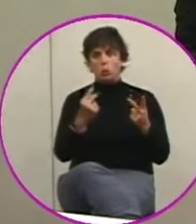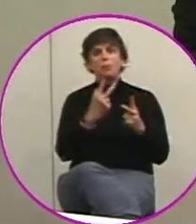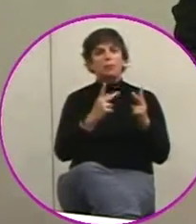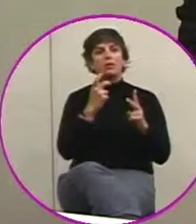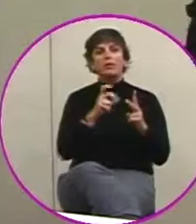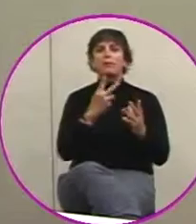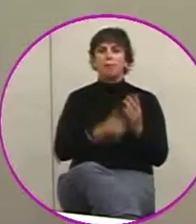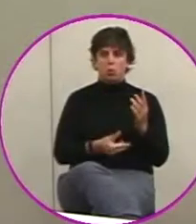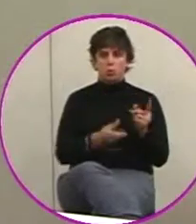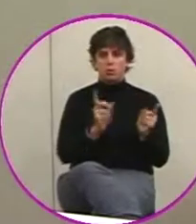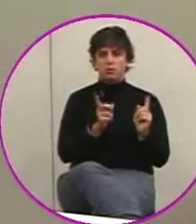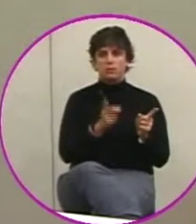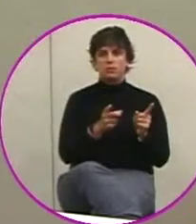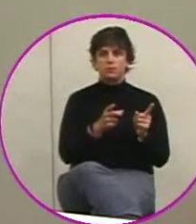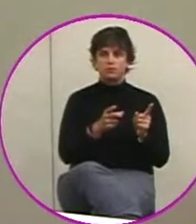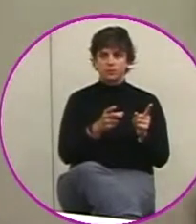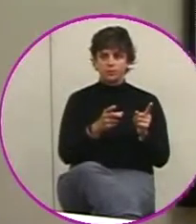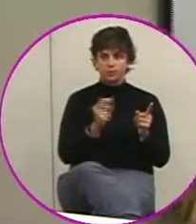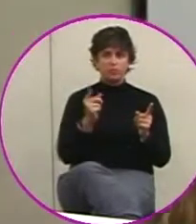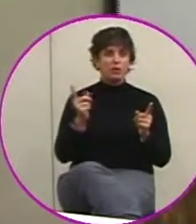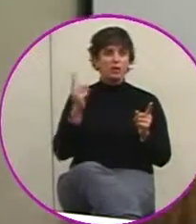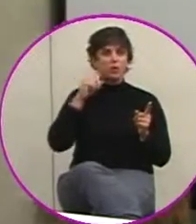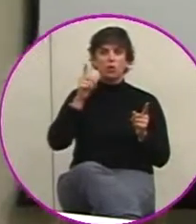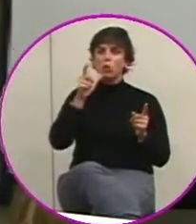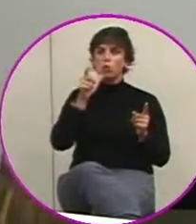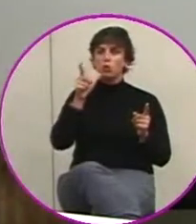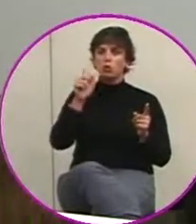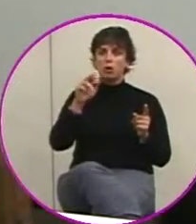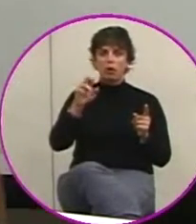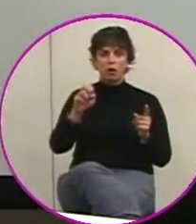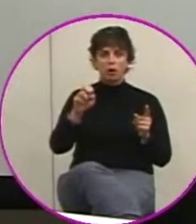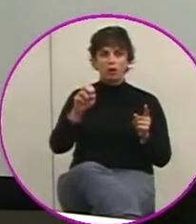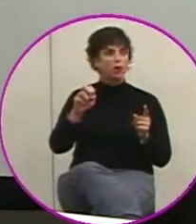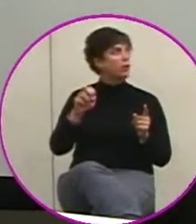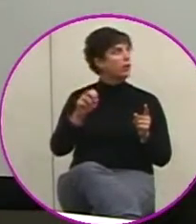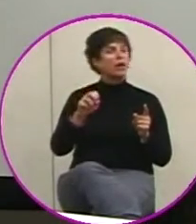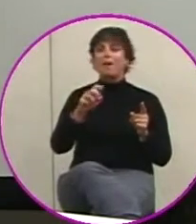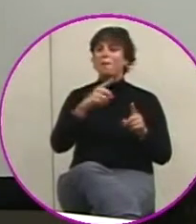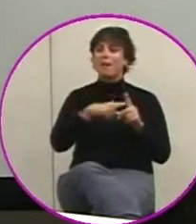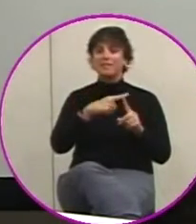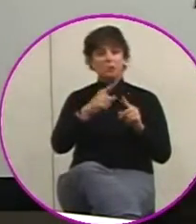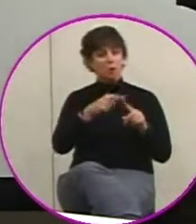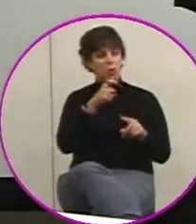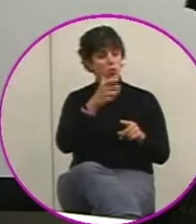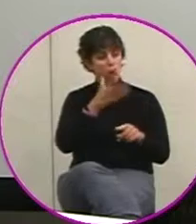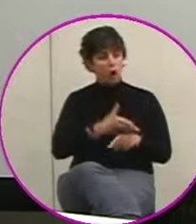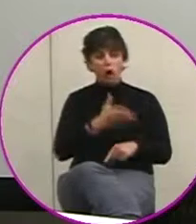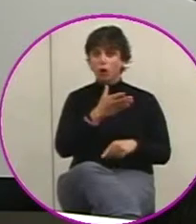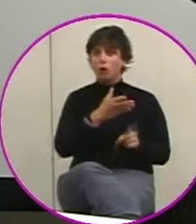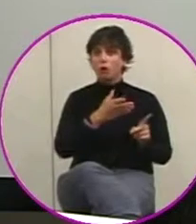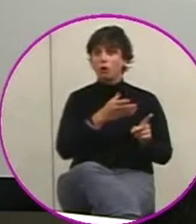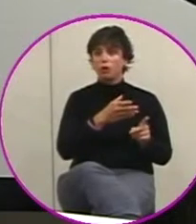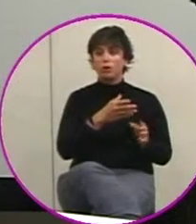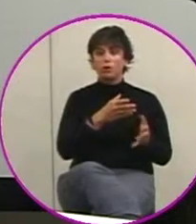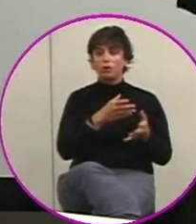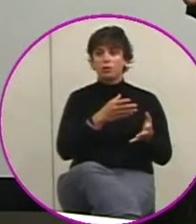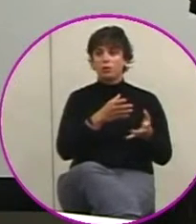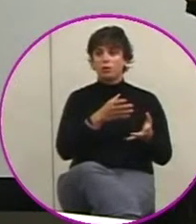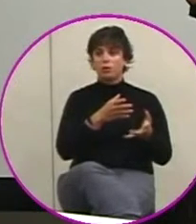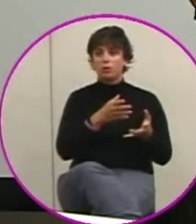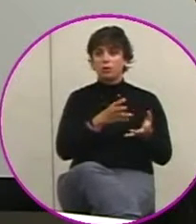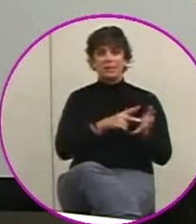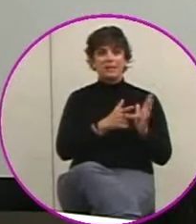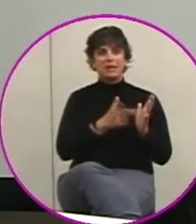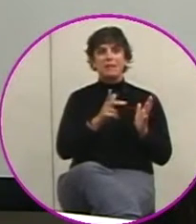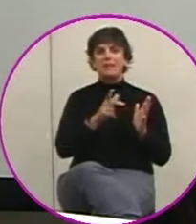both. If all you hear is who you are stuff, the positives around who you are, they can be